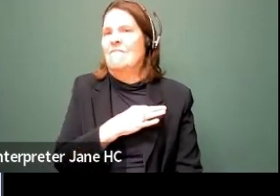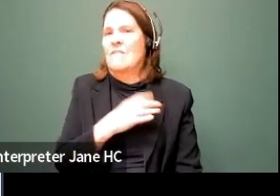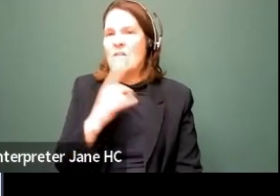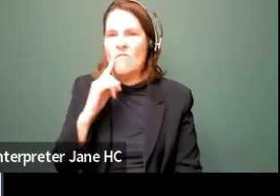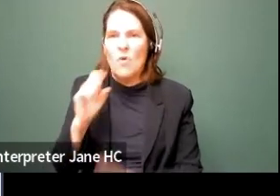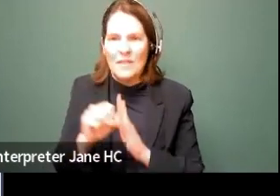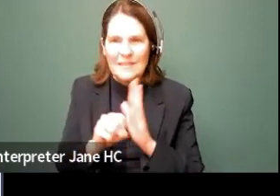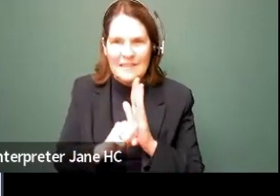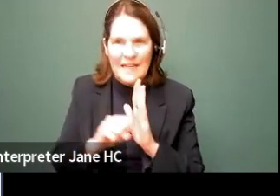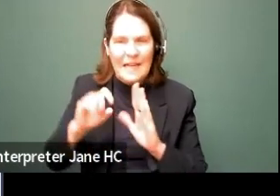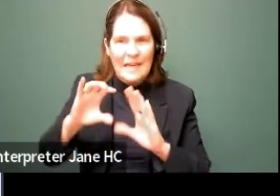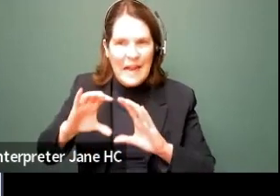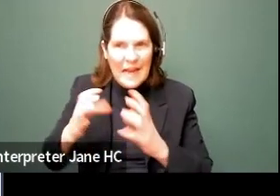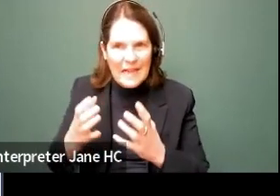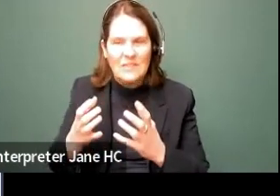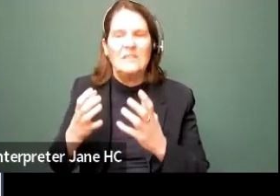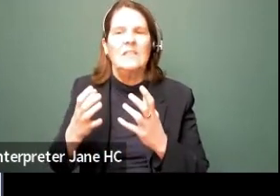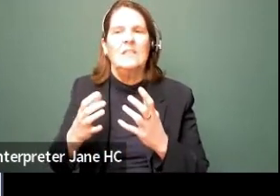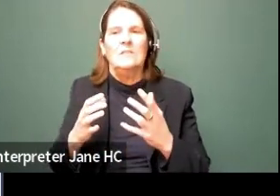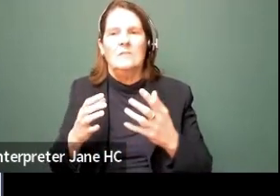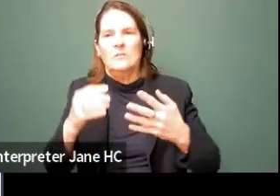indicate that.